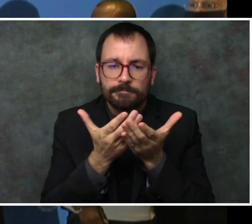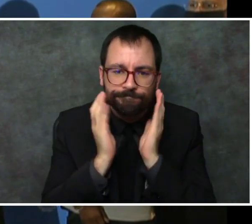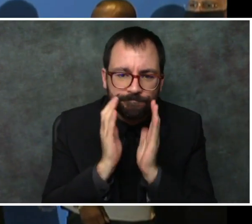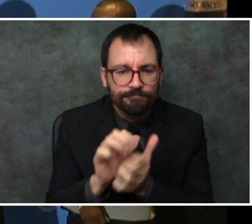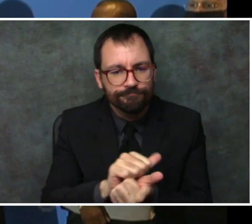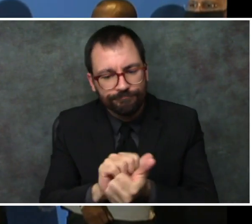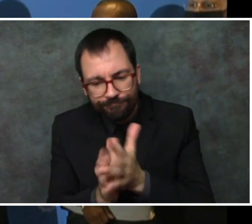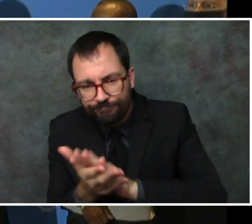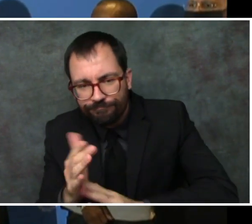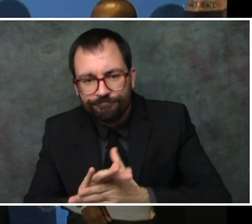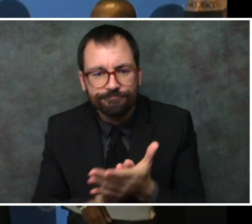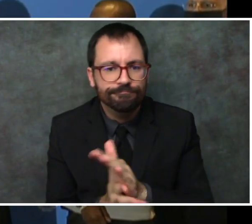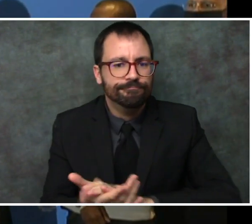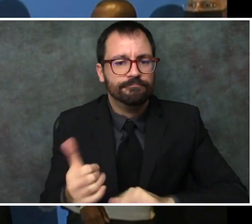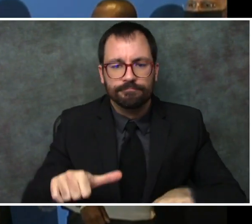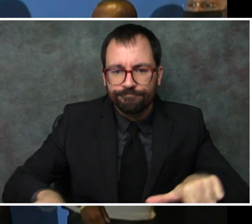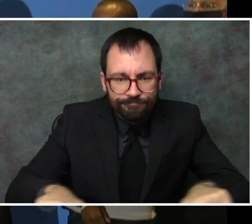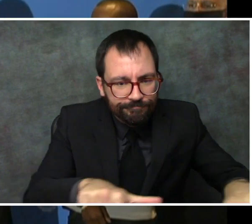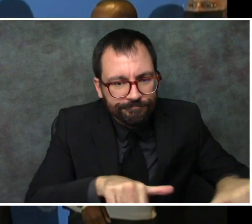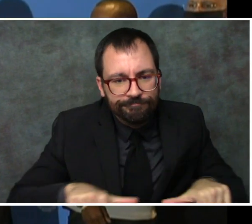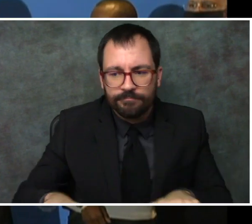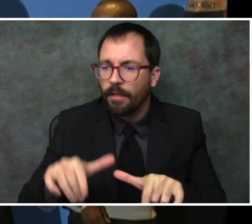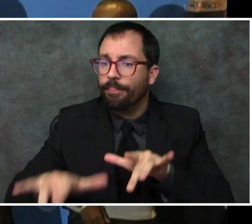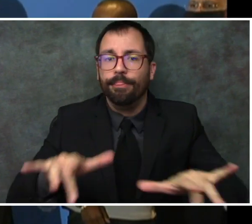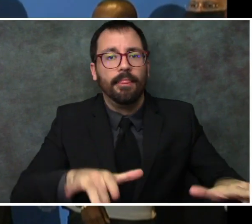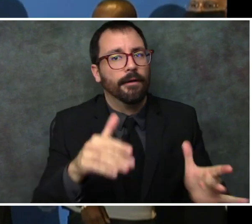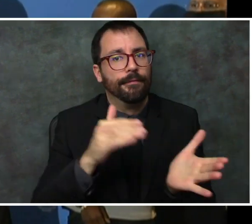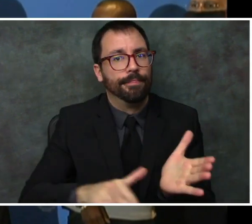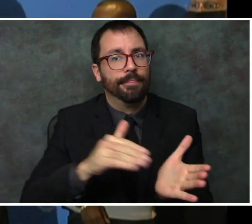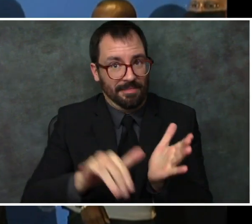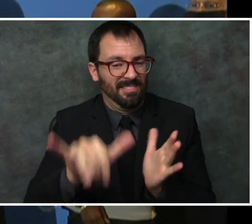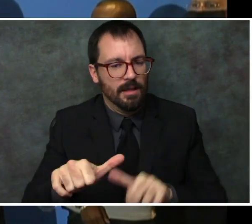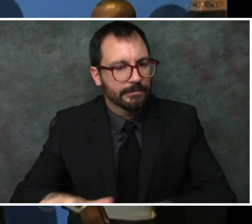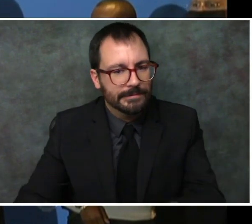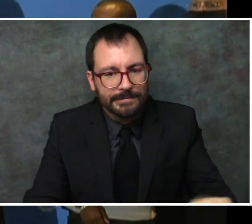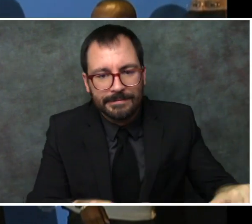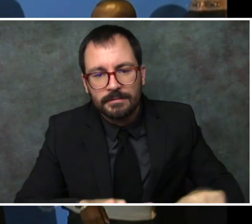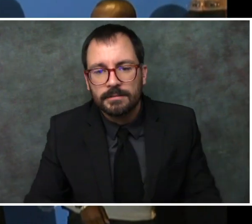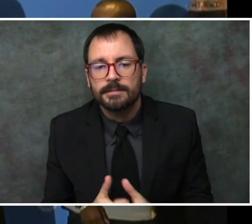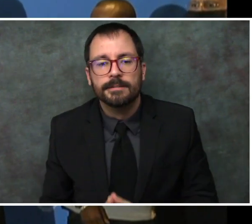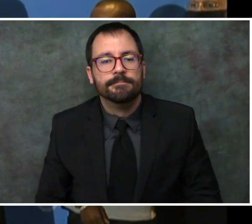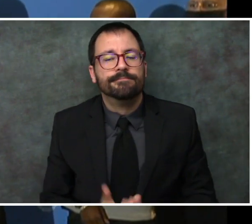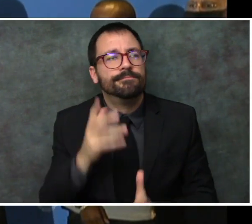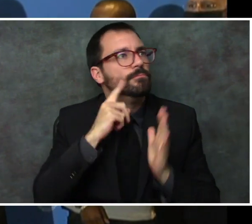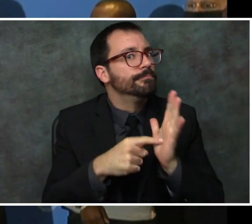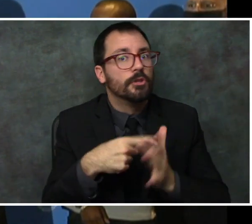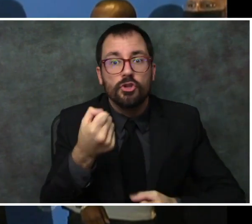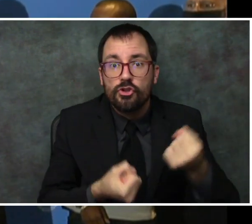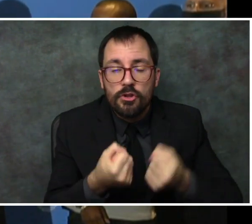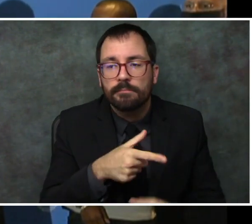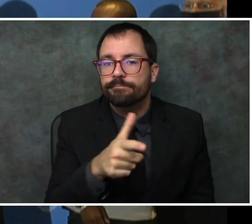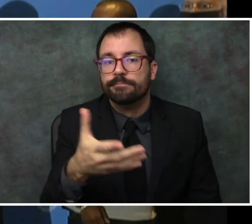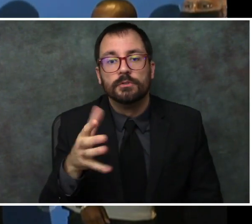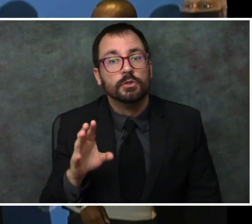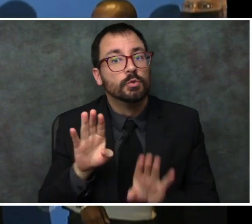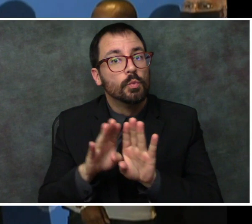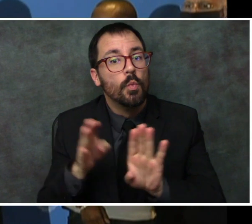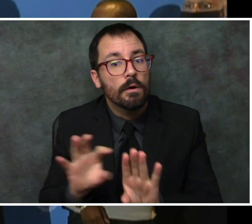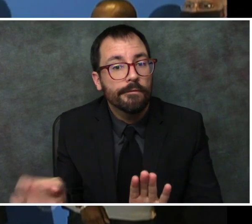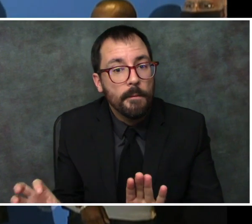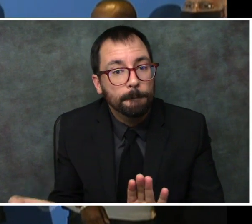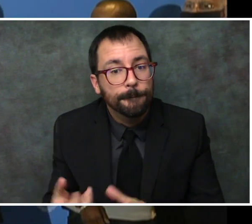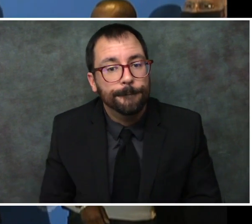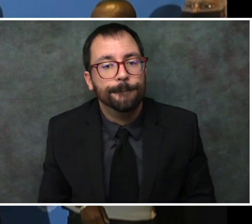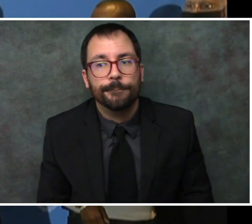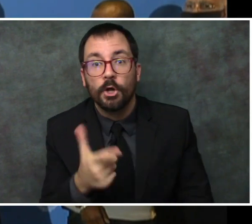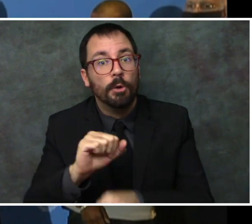often as possible. We're asking you to clean commonly touched areas such as your car doorknobs, or if you're in work, your office